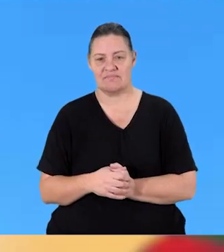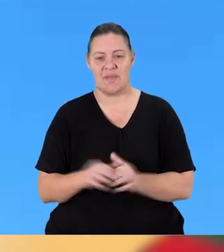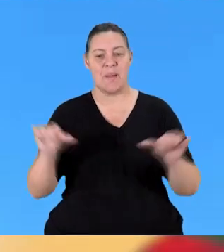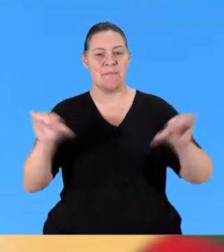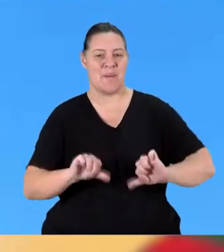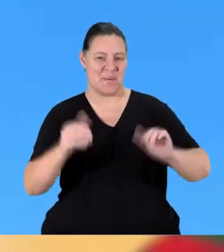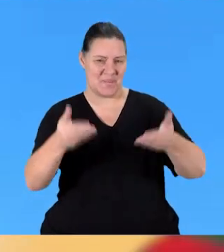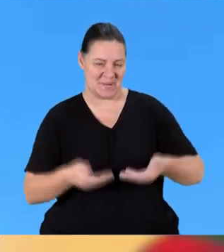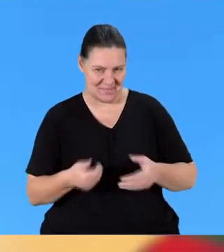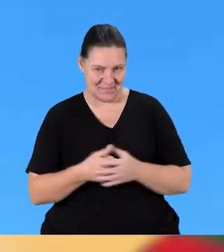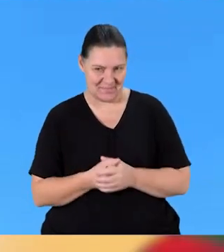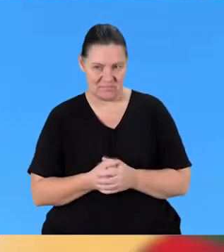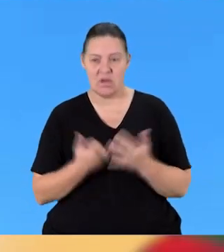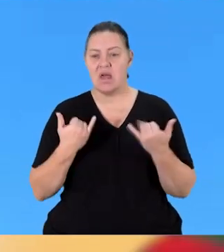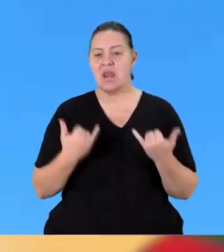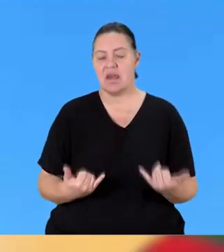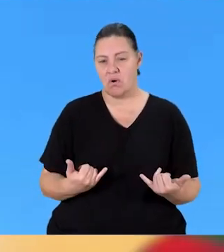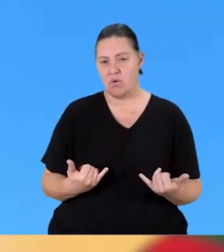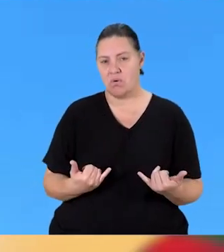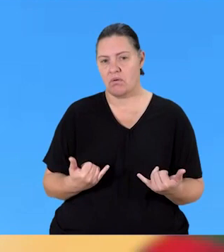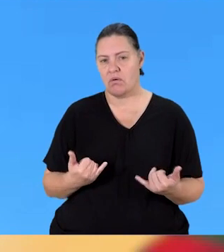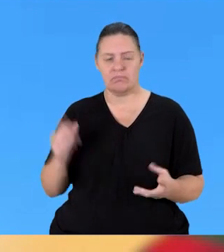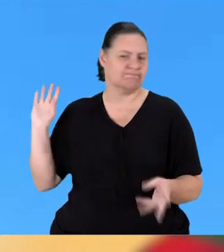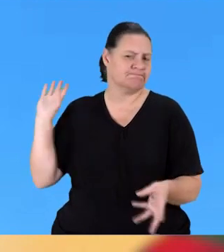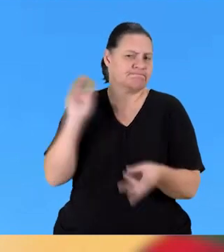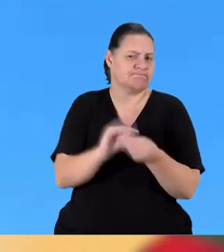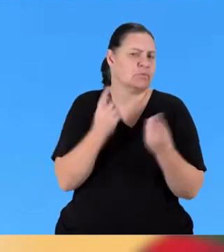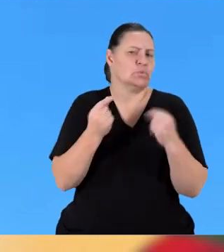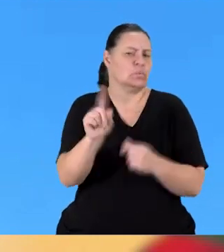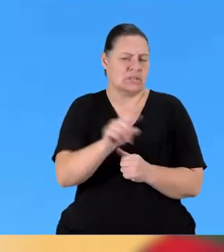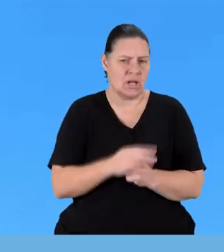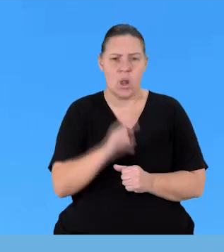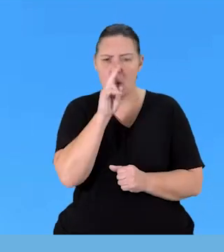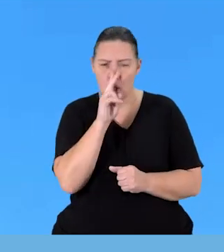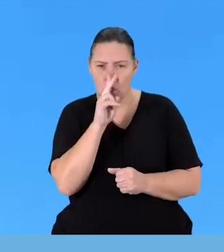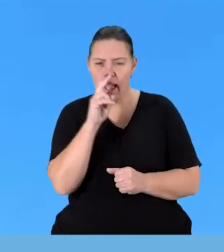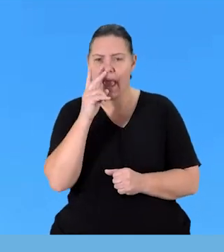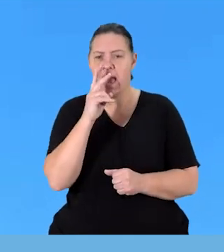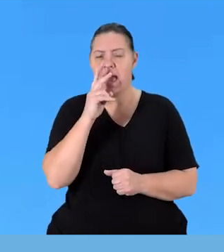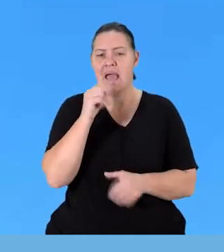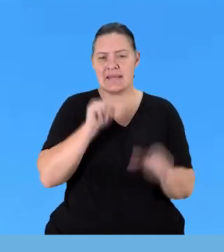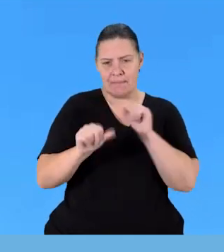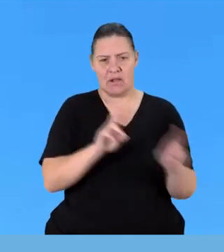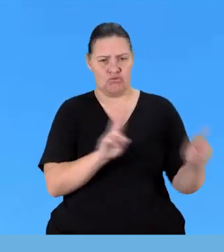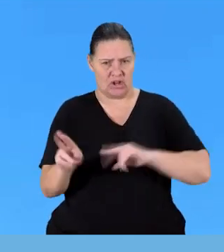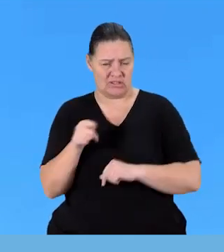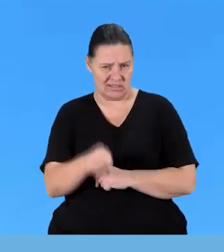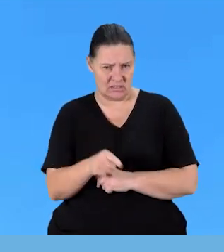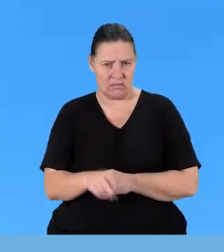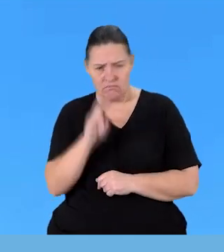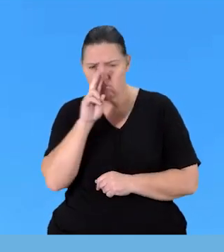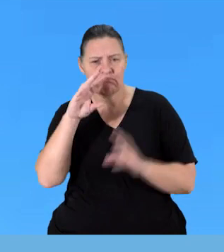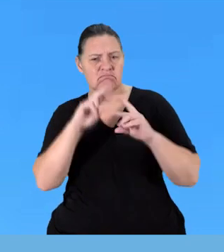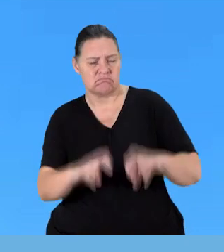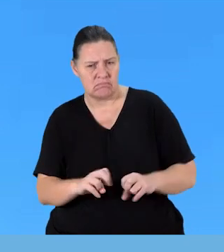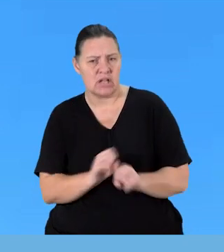Welcome back from an ad break. So now let's do a quick recap. So we were looking at the chemical reactions, and within that, we were looking at the